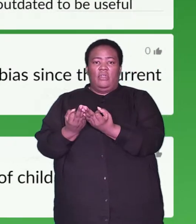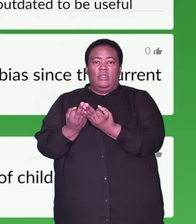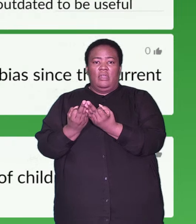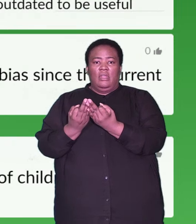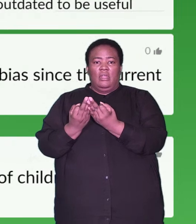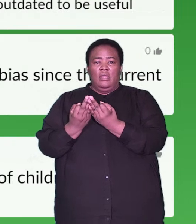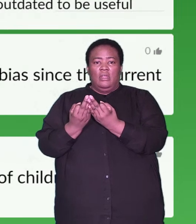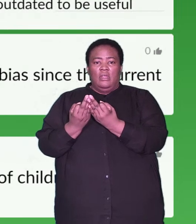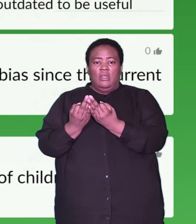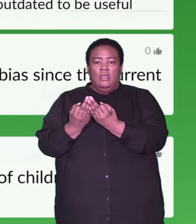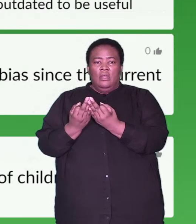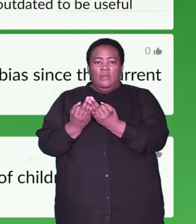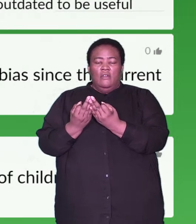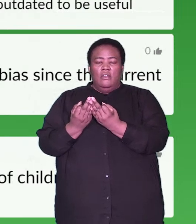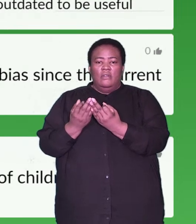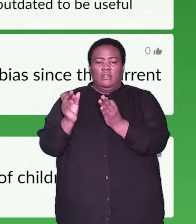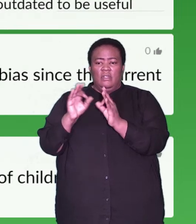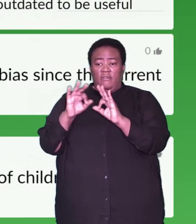sorry,